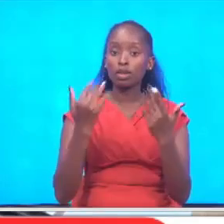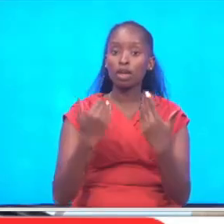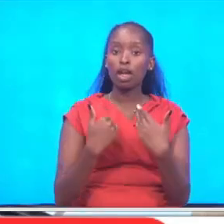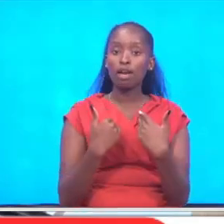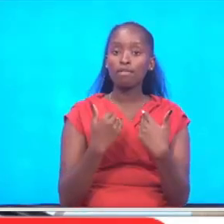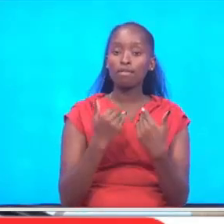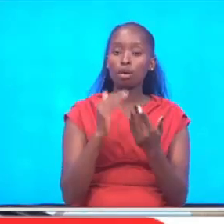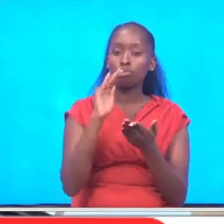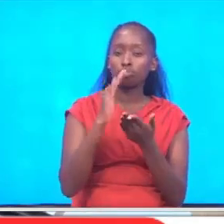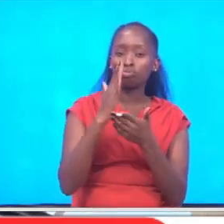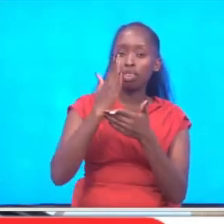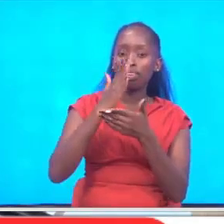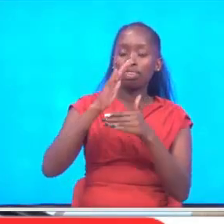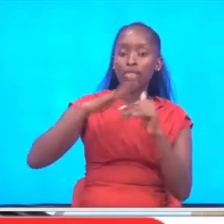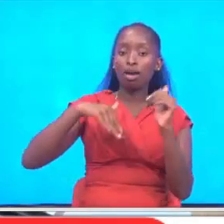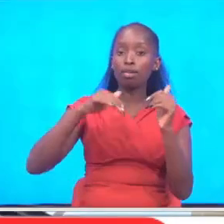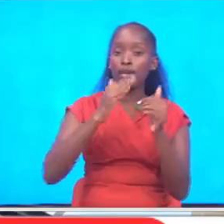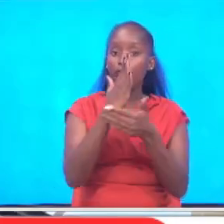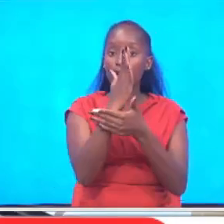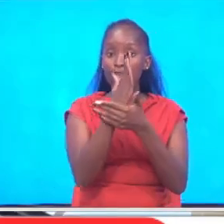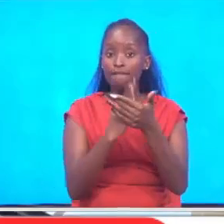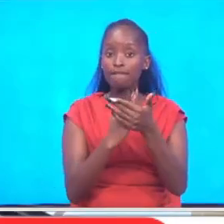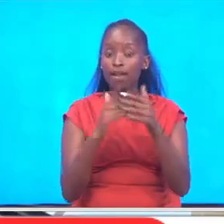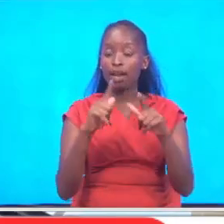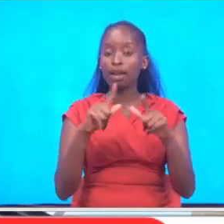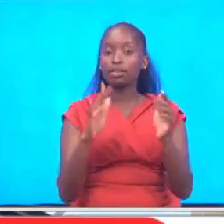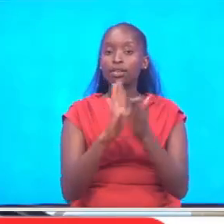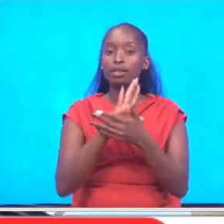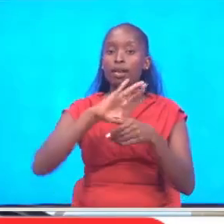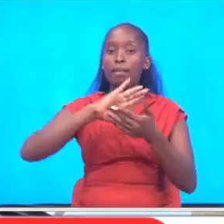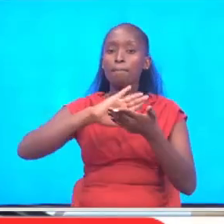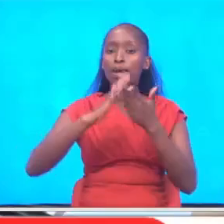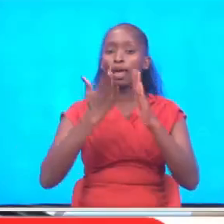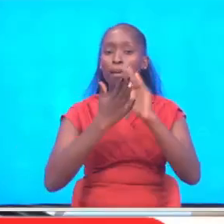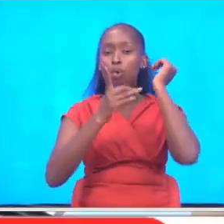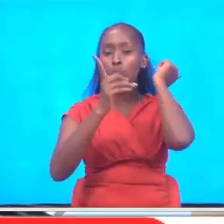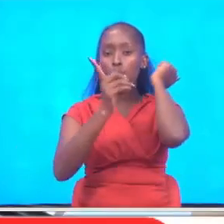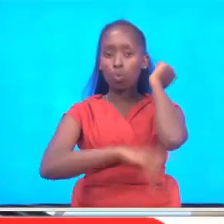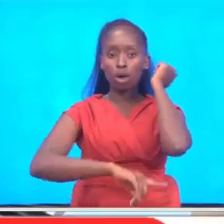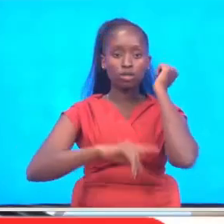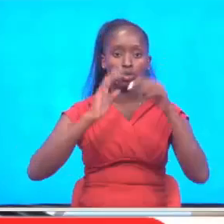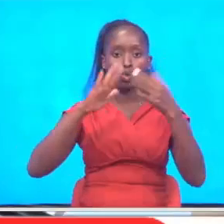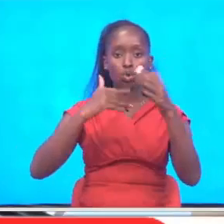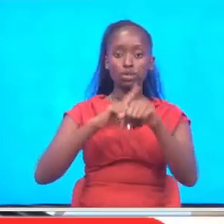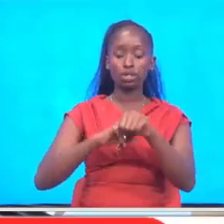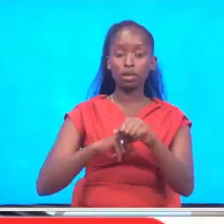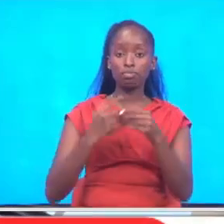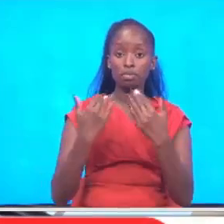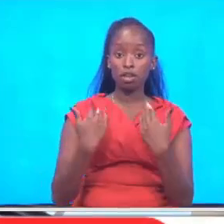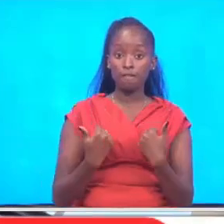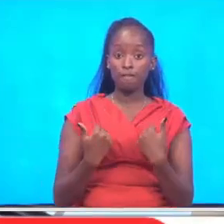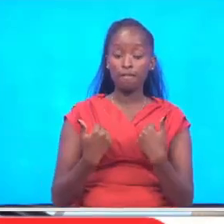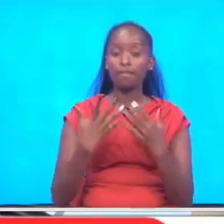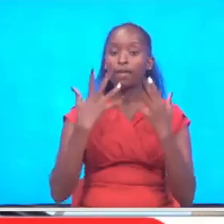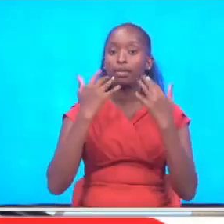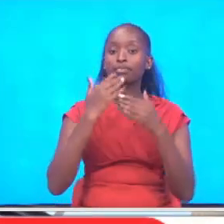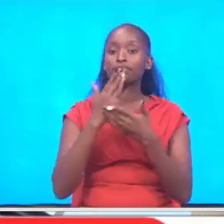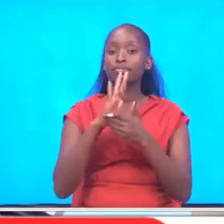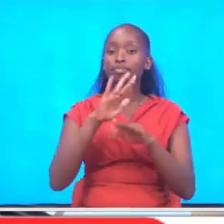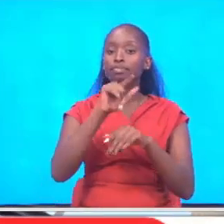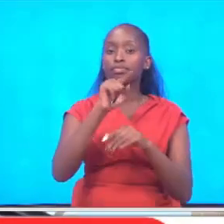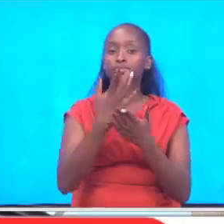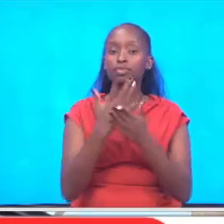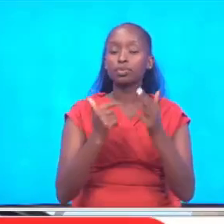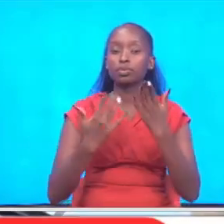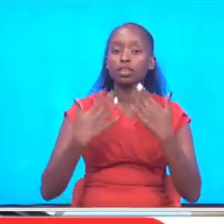an acre. And it's getting worse and worse and worse. So there are some of those things then that we say they were captured in that